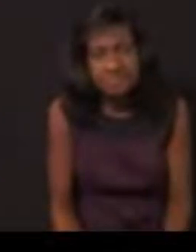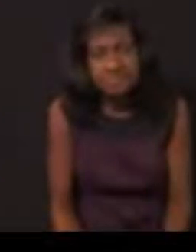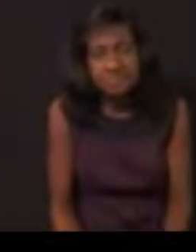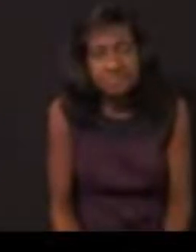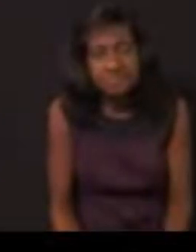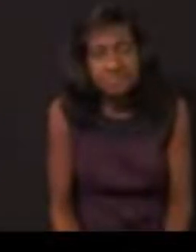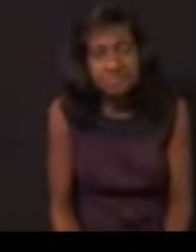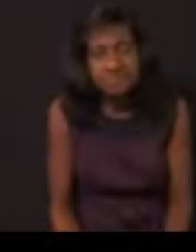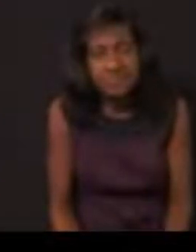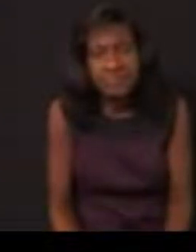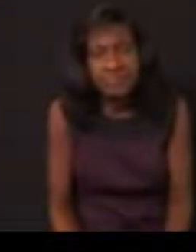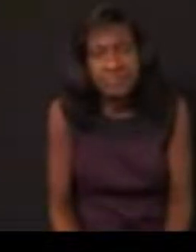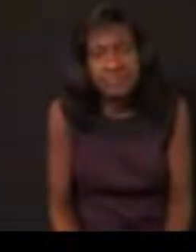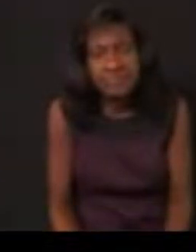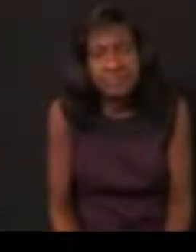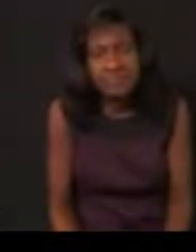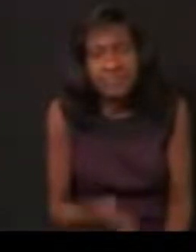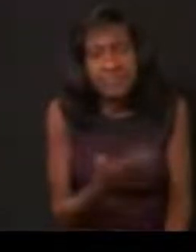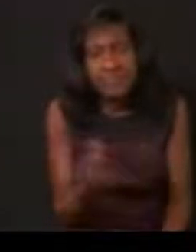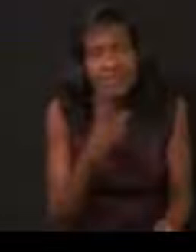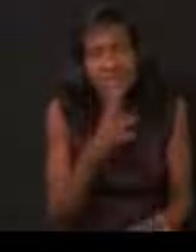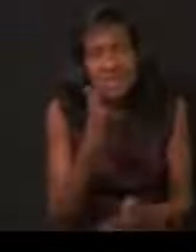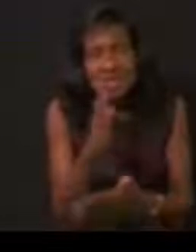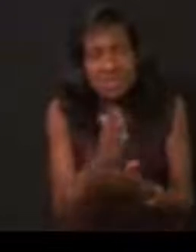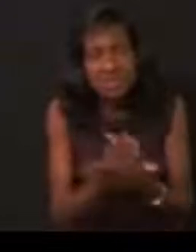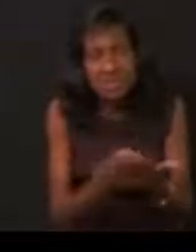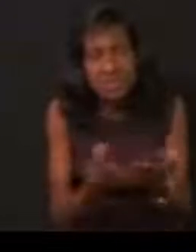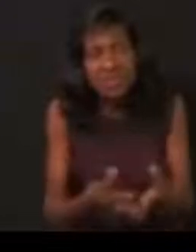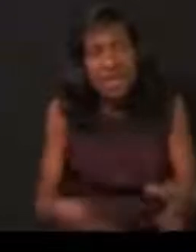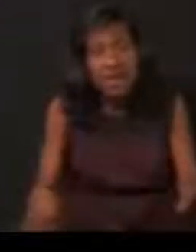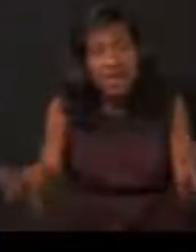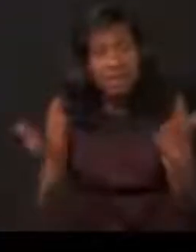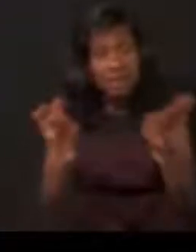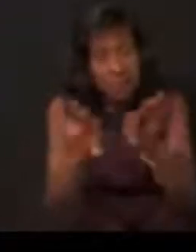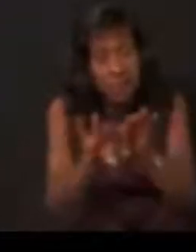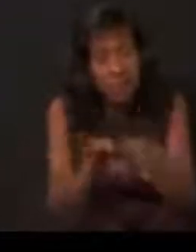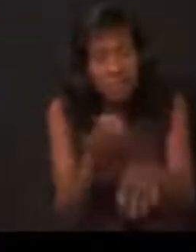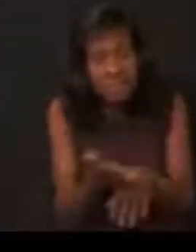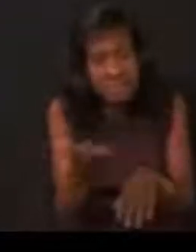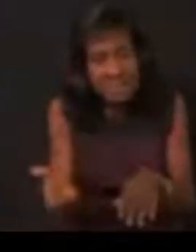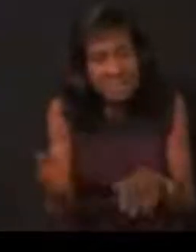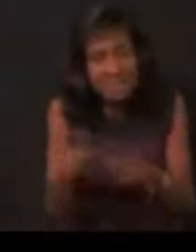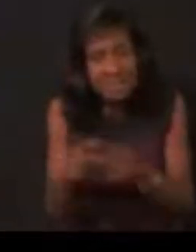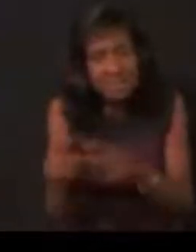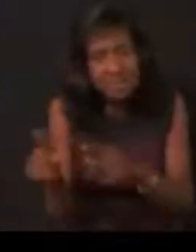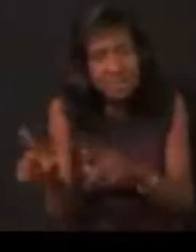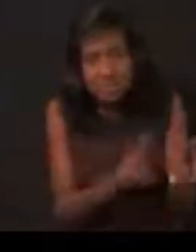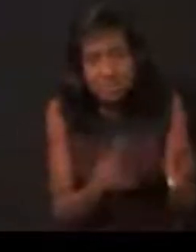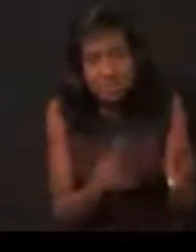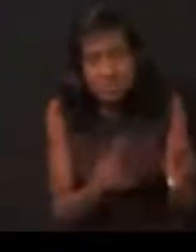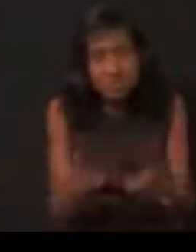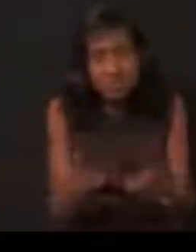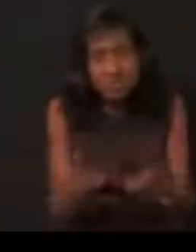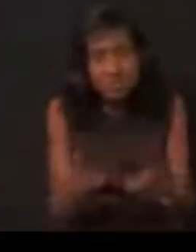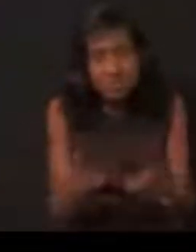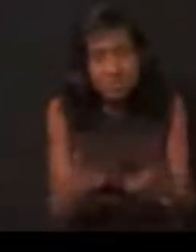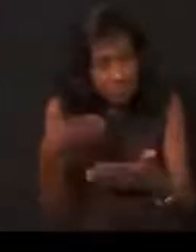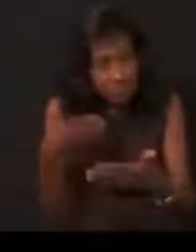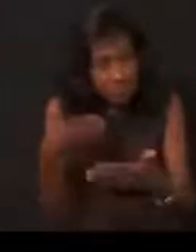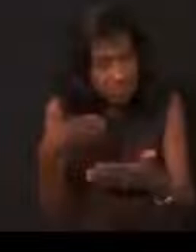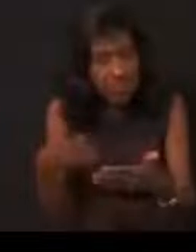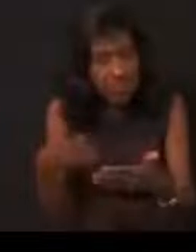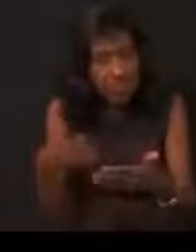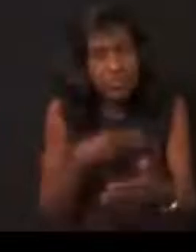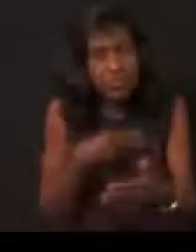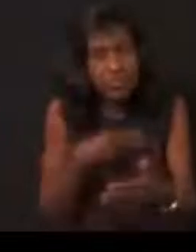There are some important steps we must take before we can